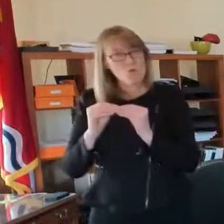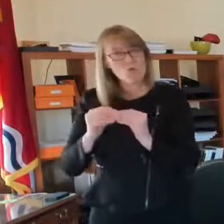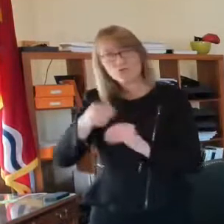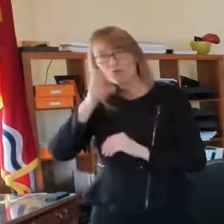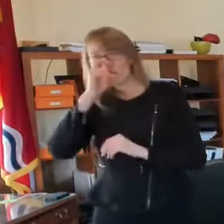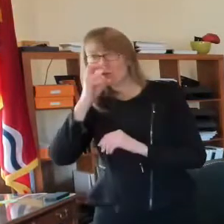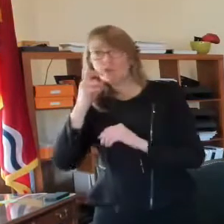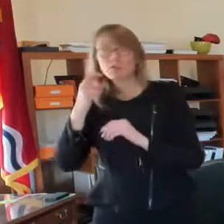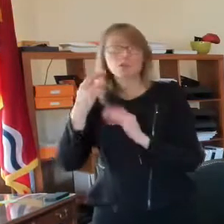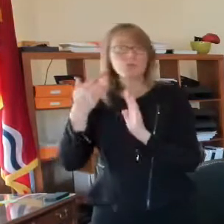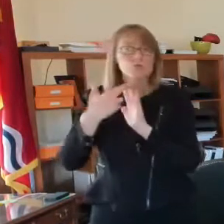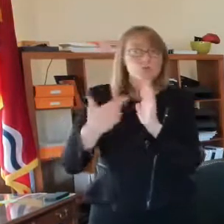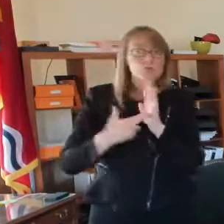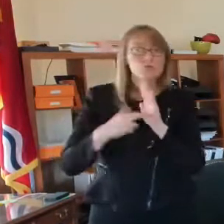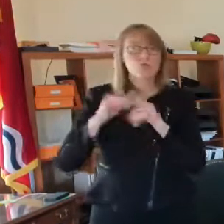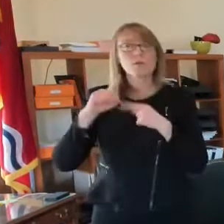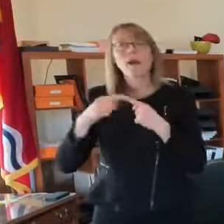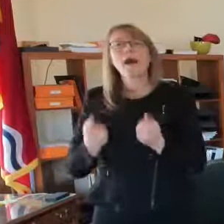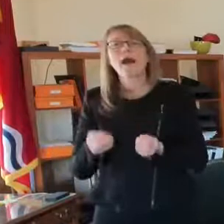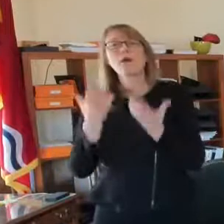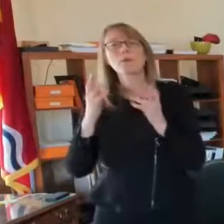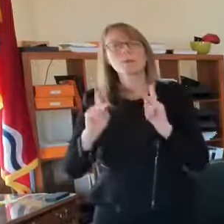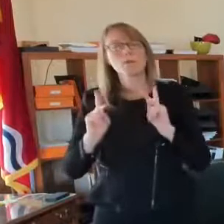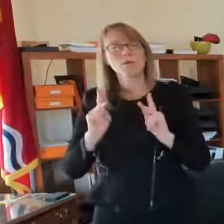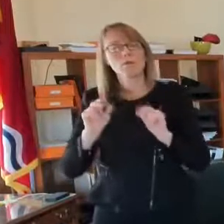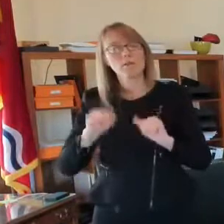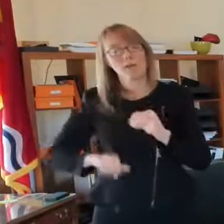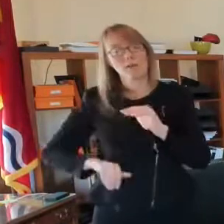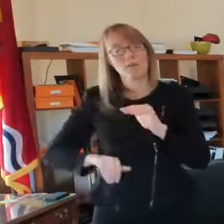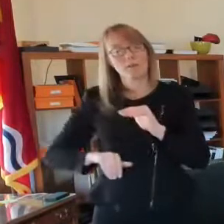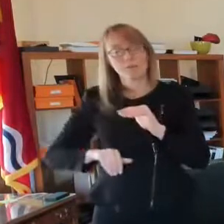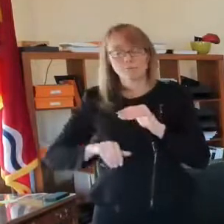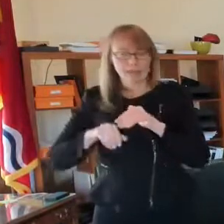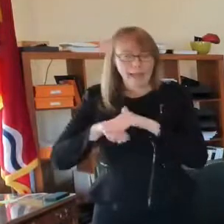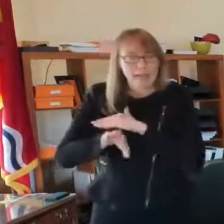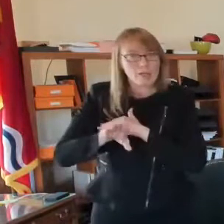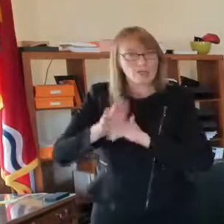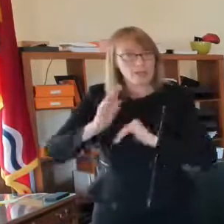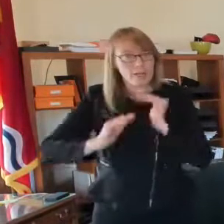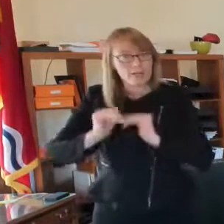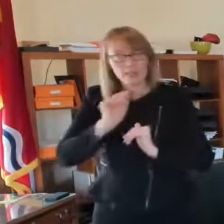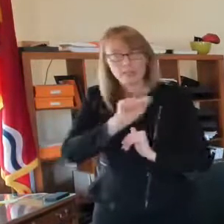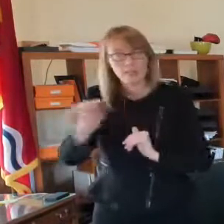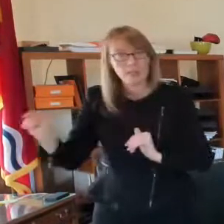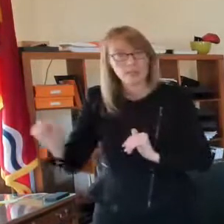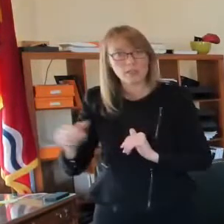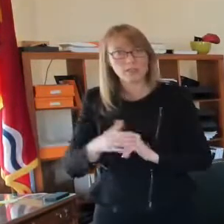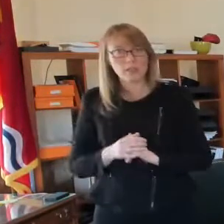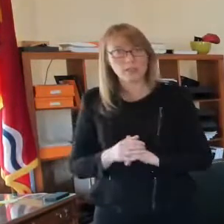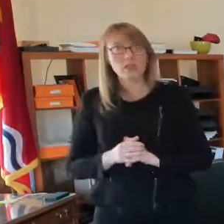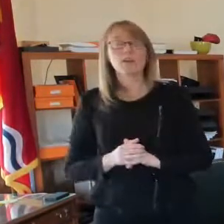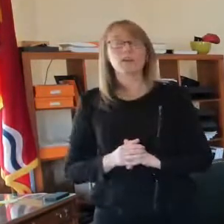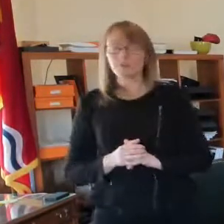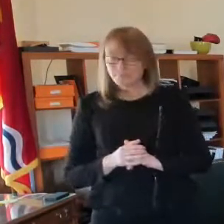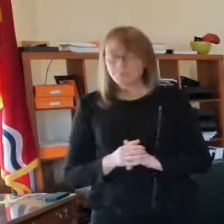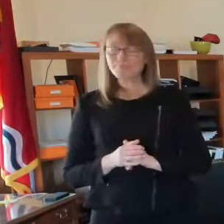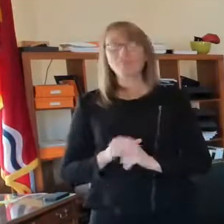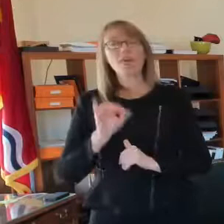on all sorts of businesses in the city. So that's something that we're taking under consideration.